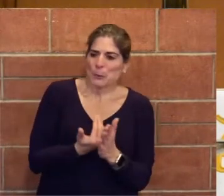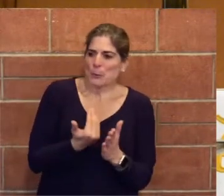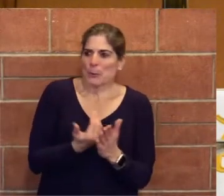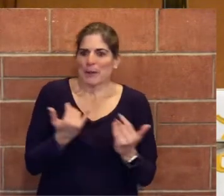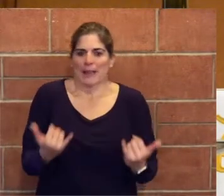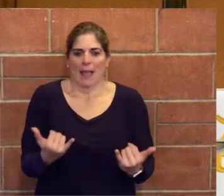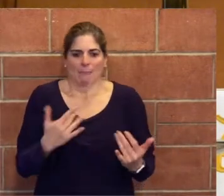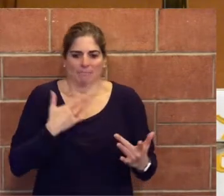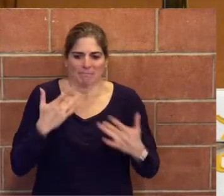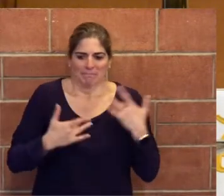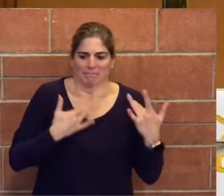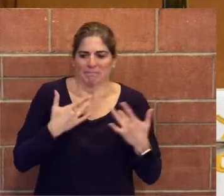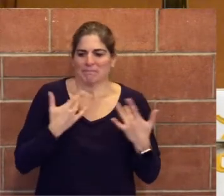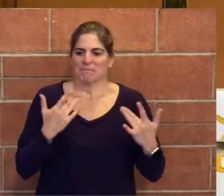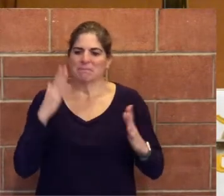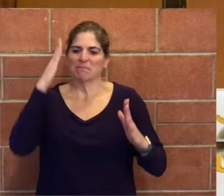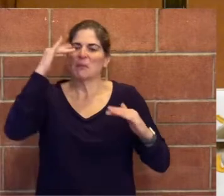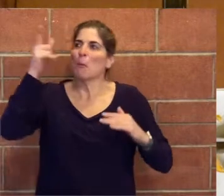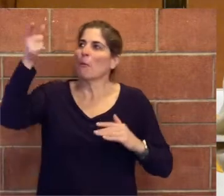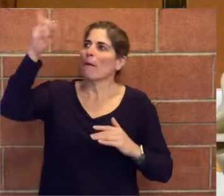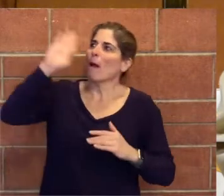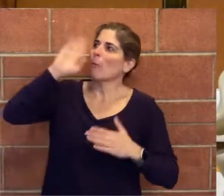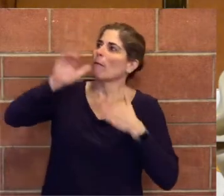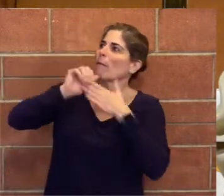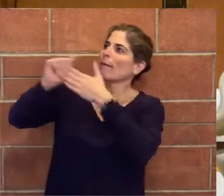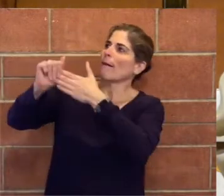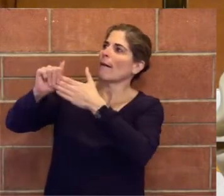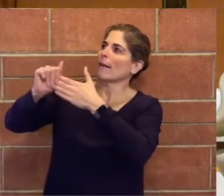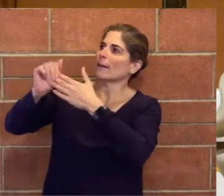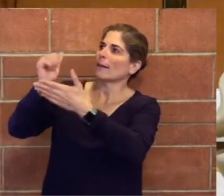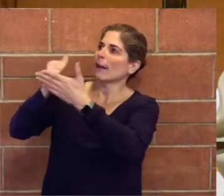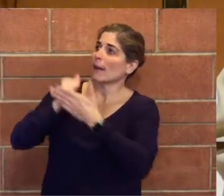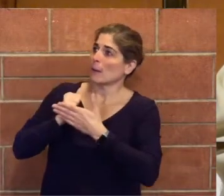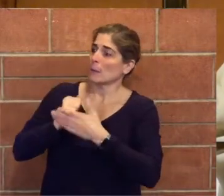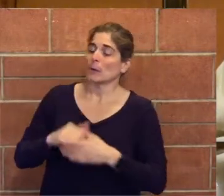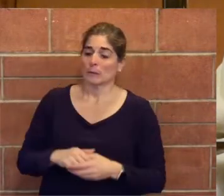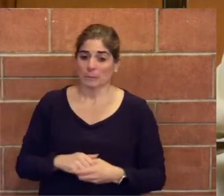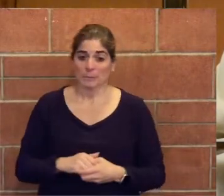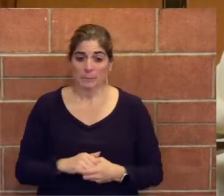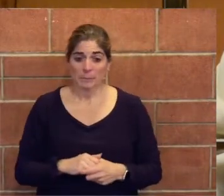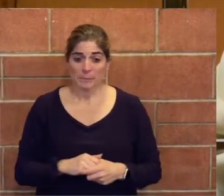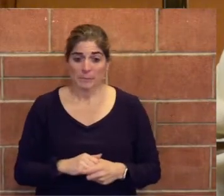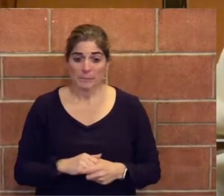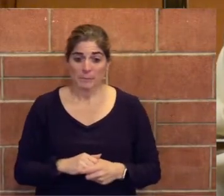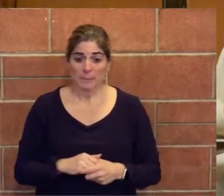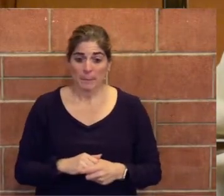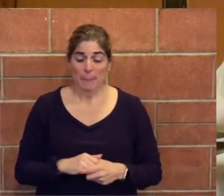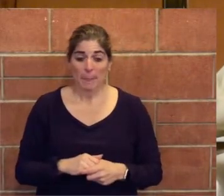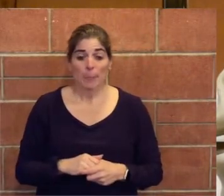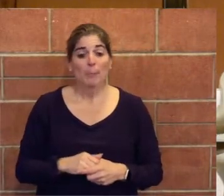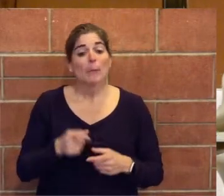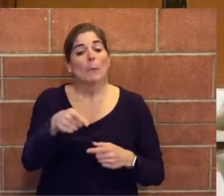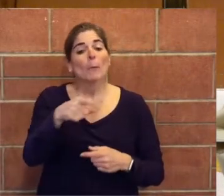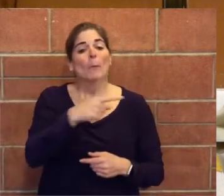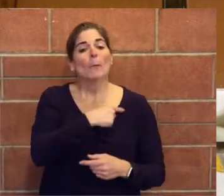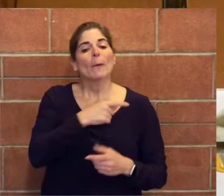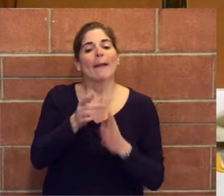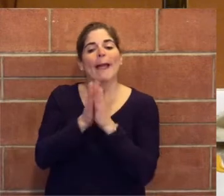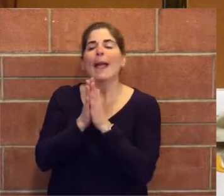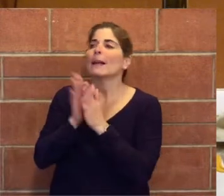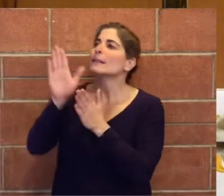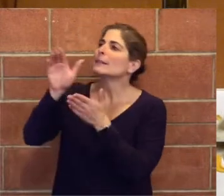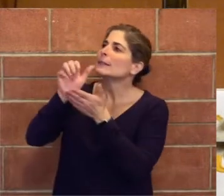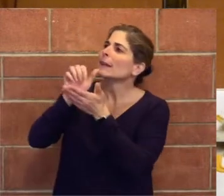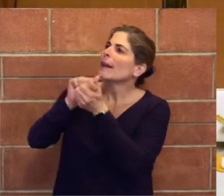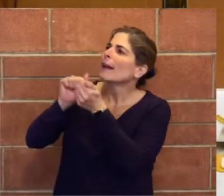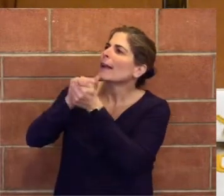Christ, barriers and tensions are washed away. When we come to the Lord and say, cleanse me,